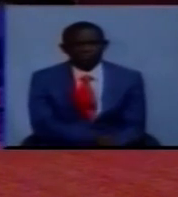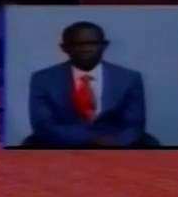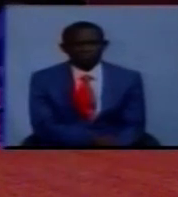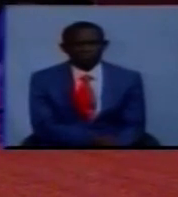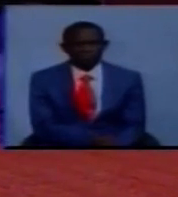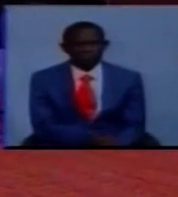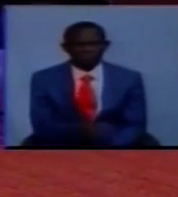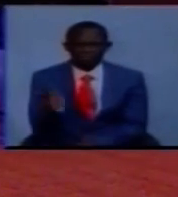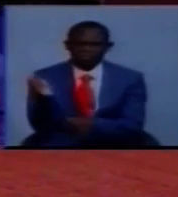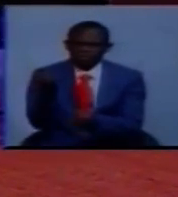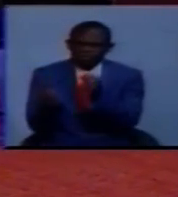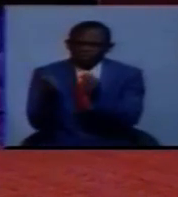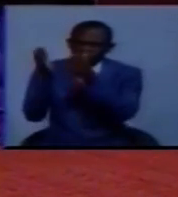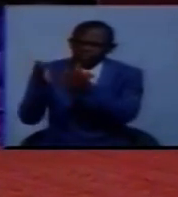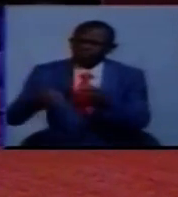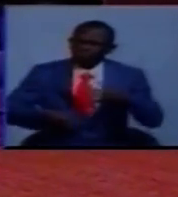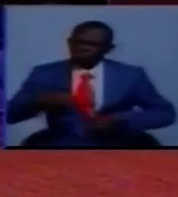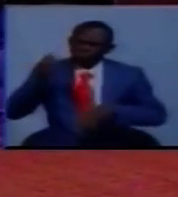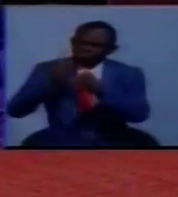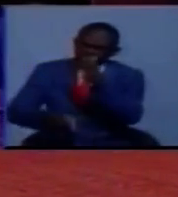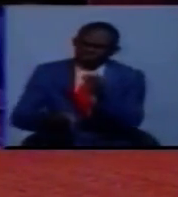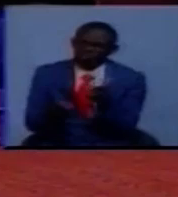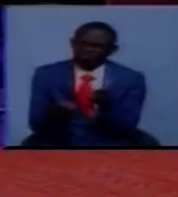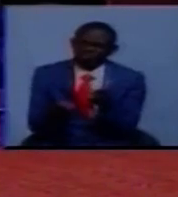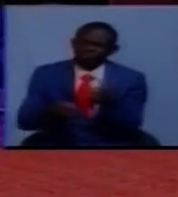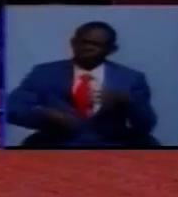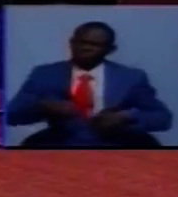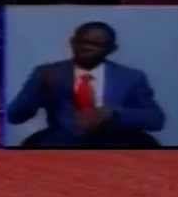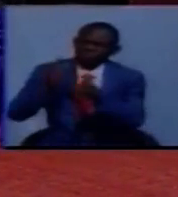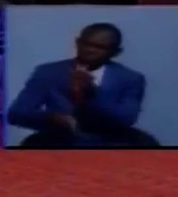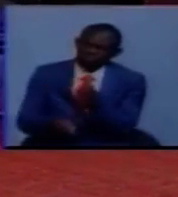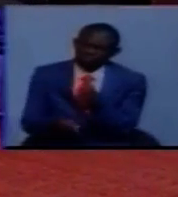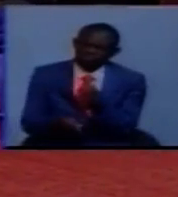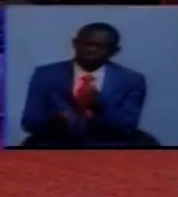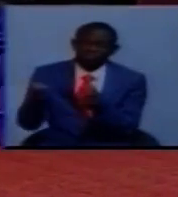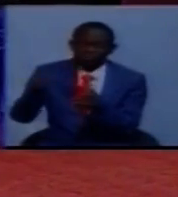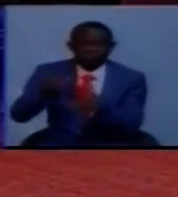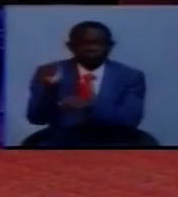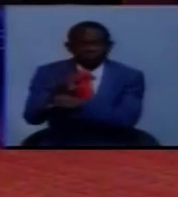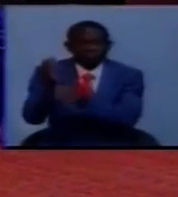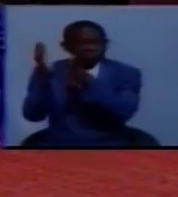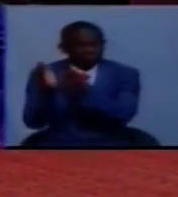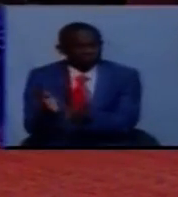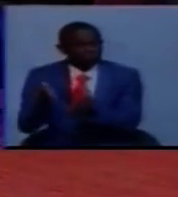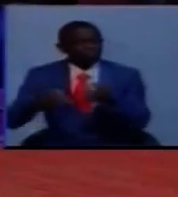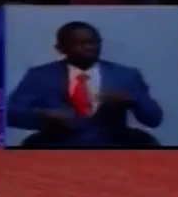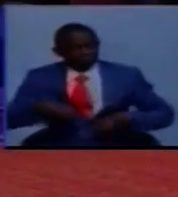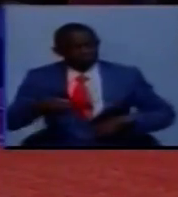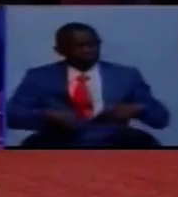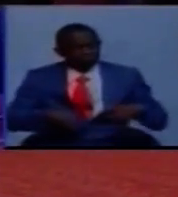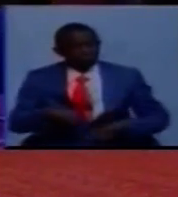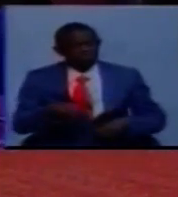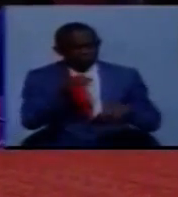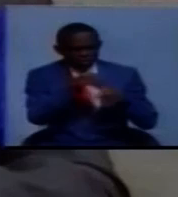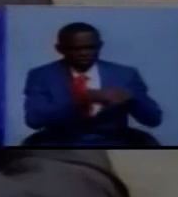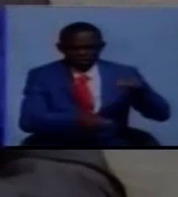working conditions. Yeah, the same usual. What does it mean when we talk about the poor same usual arrangement, where particularly in the private sector, where you have